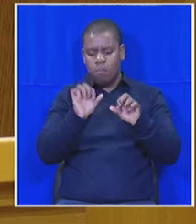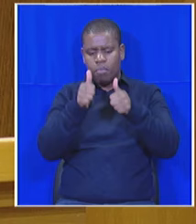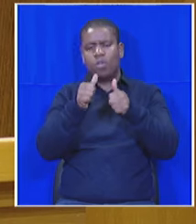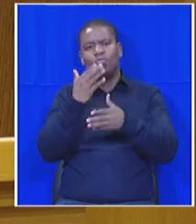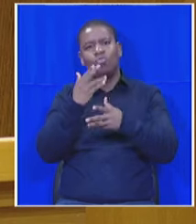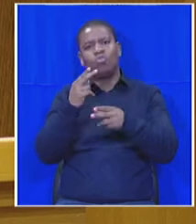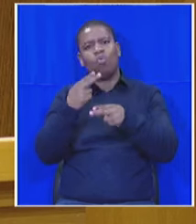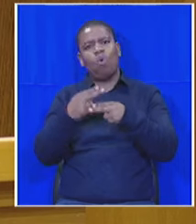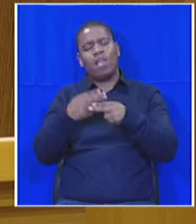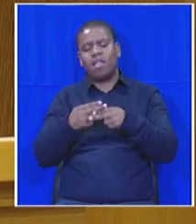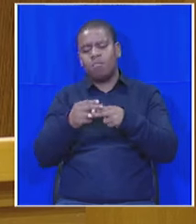their lives for the better.